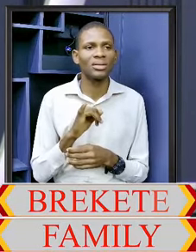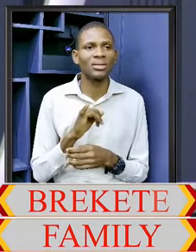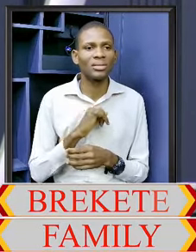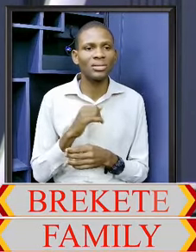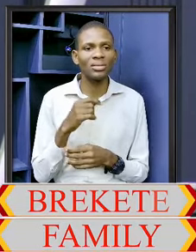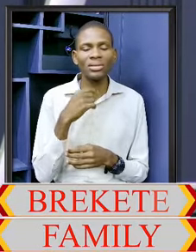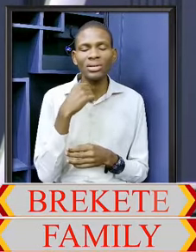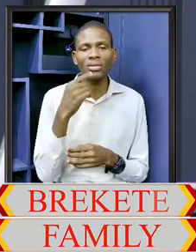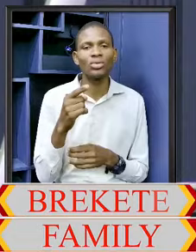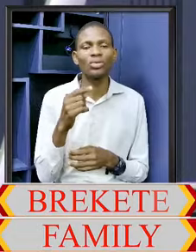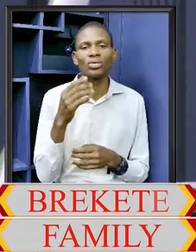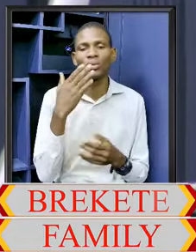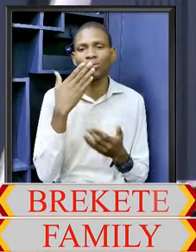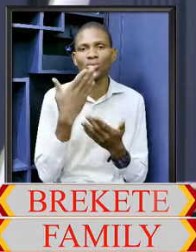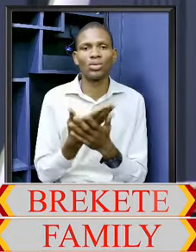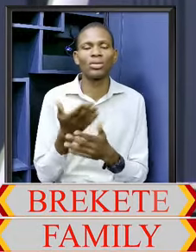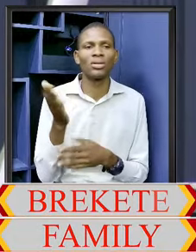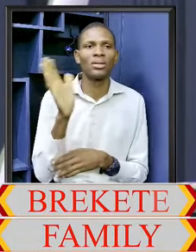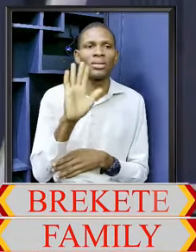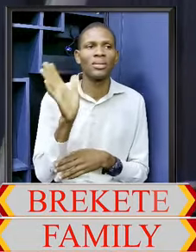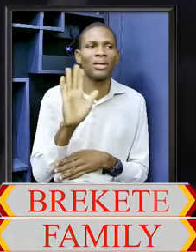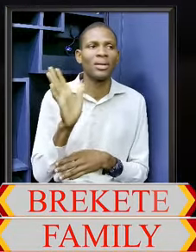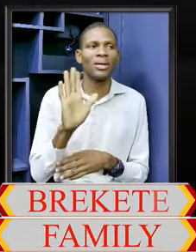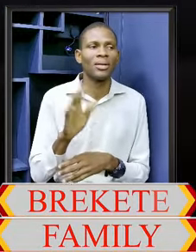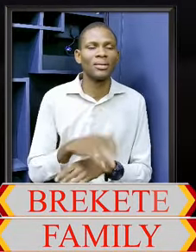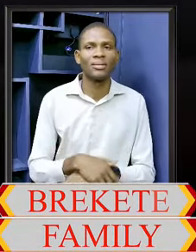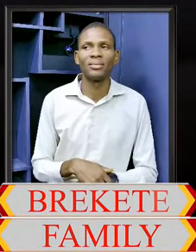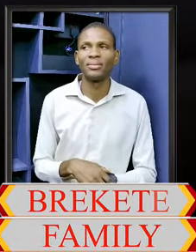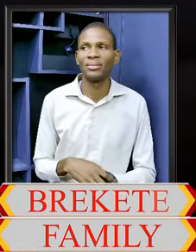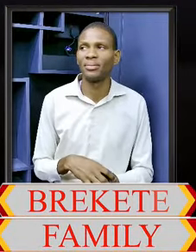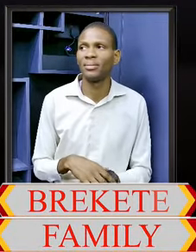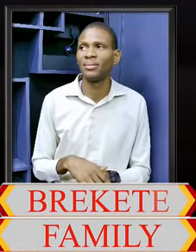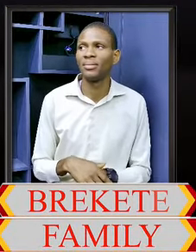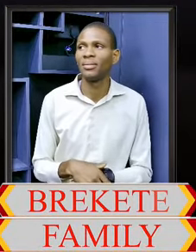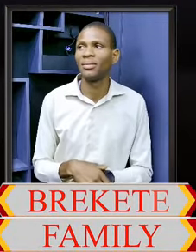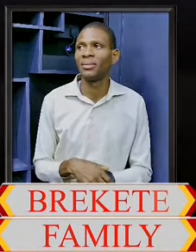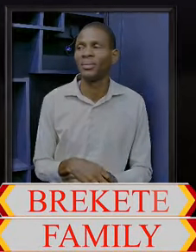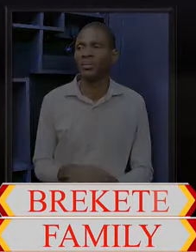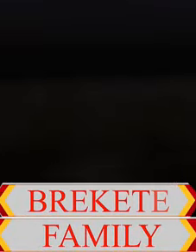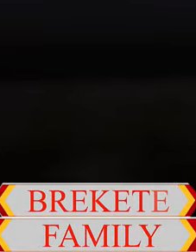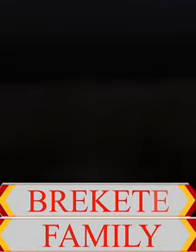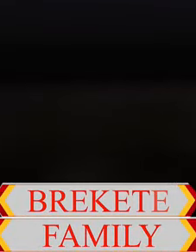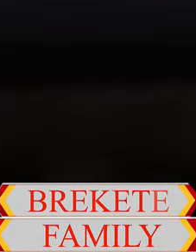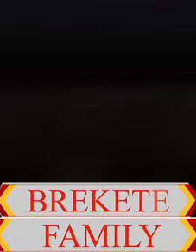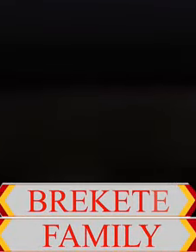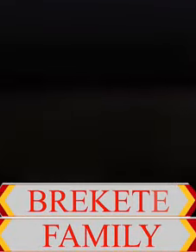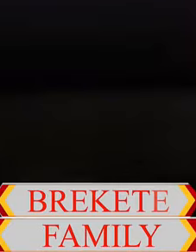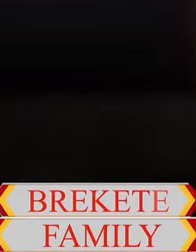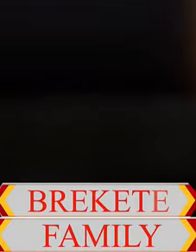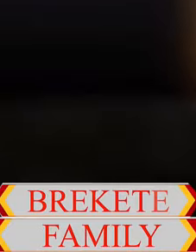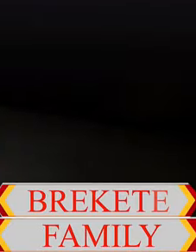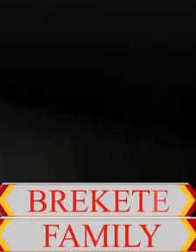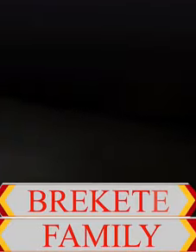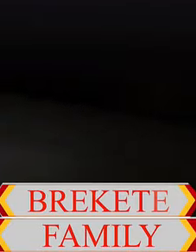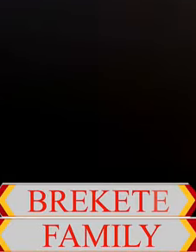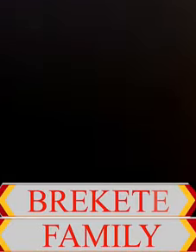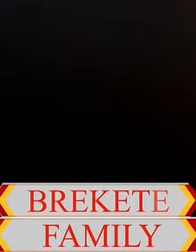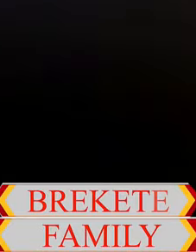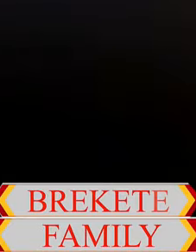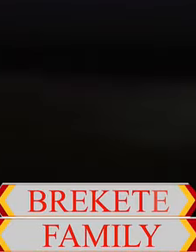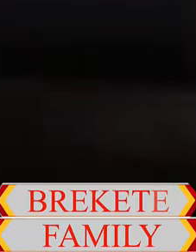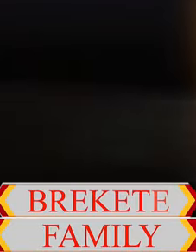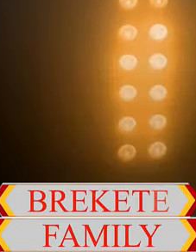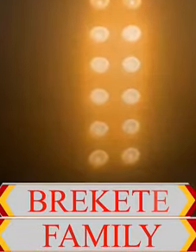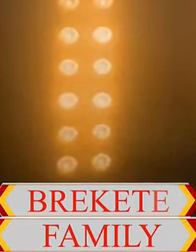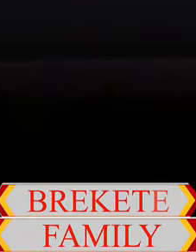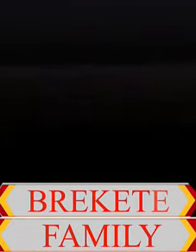say ona bye. Even people were listening to us on radio and on television, we they appreciate